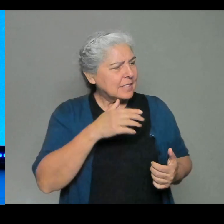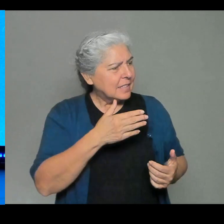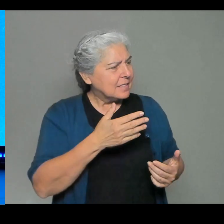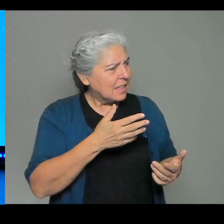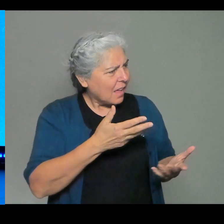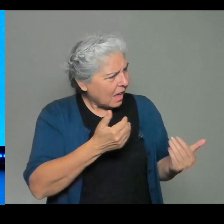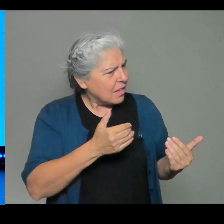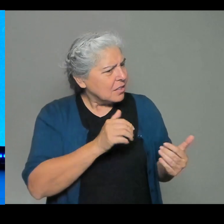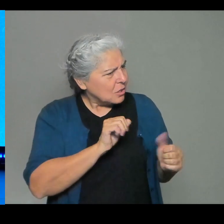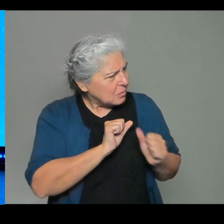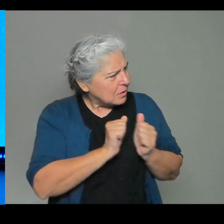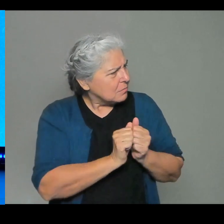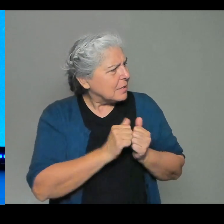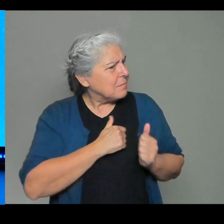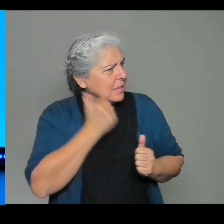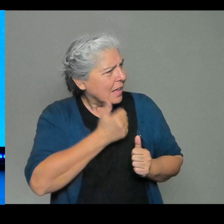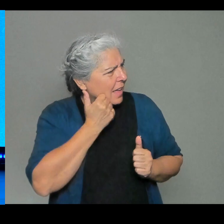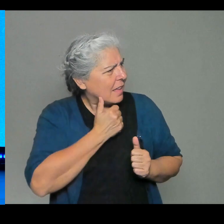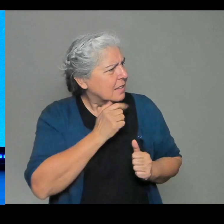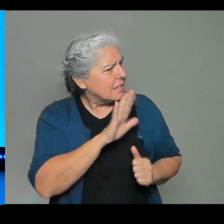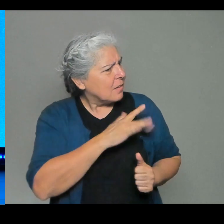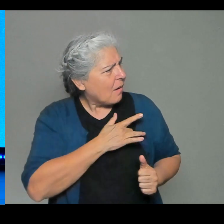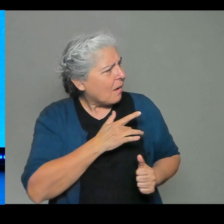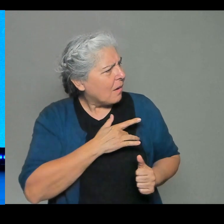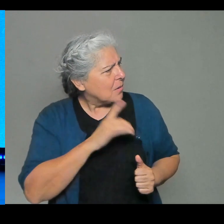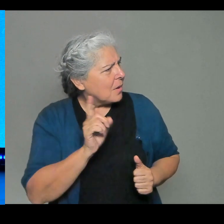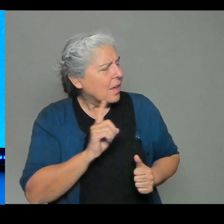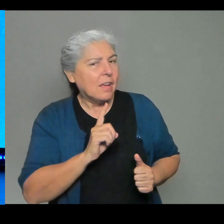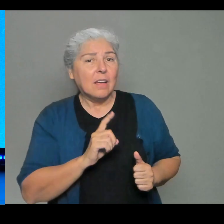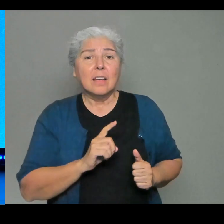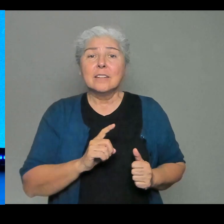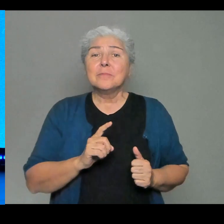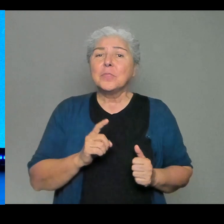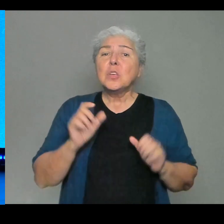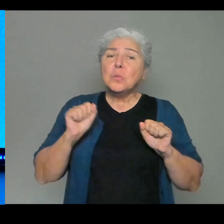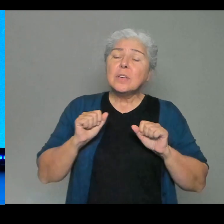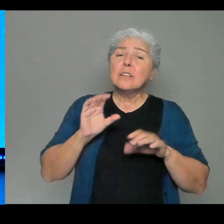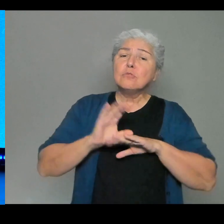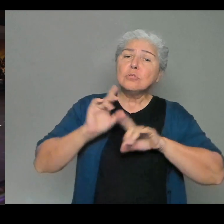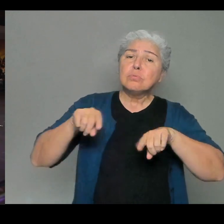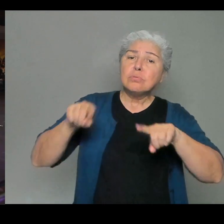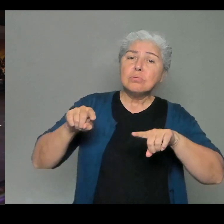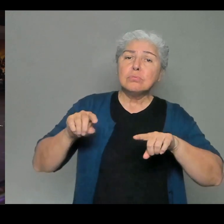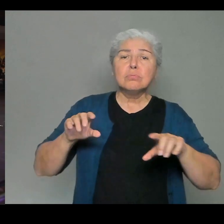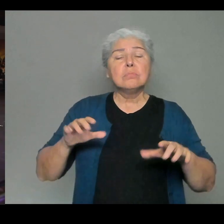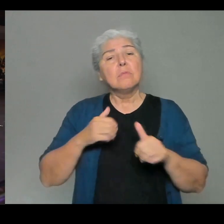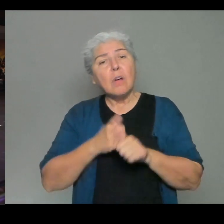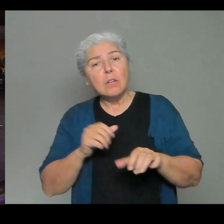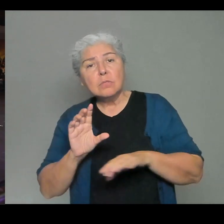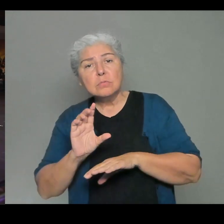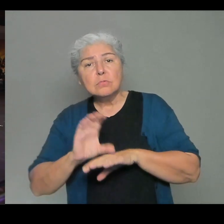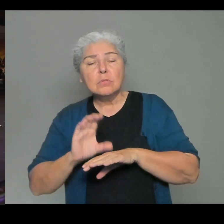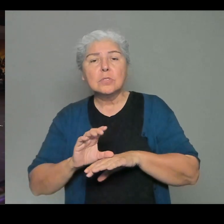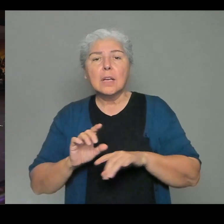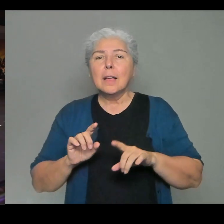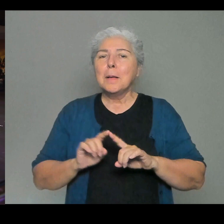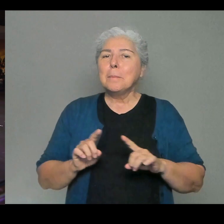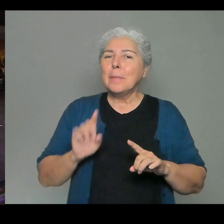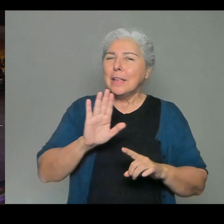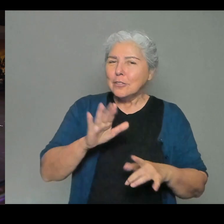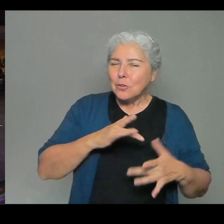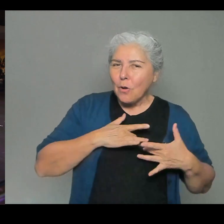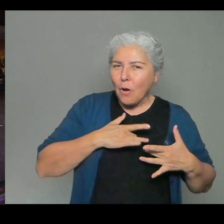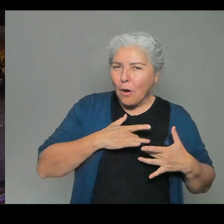these times, but how come you don't have my heart? See, it's one thing to be in church. It's another thing to do church things. It's a whole other thing to have the heart of